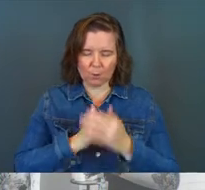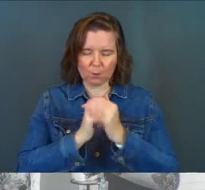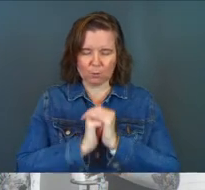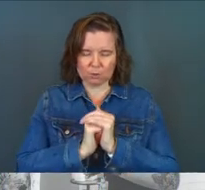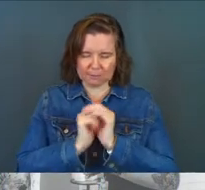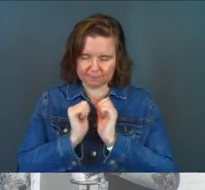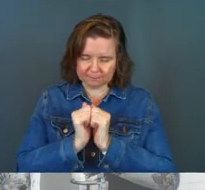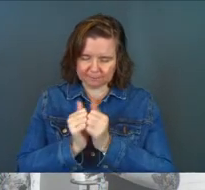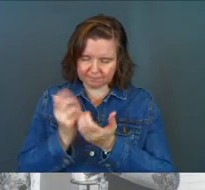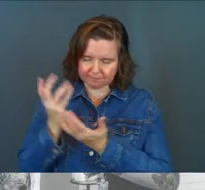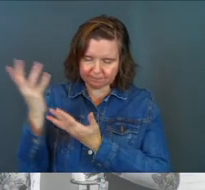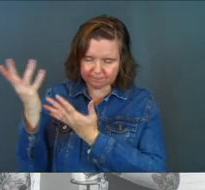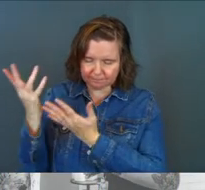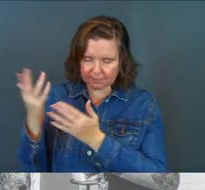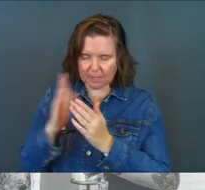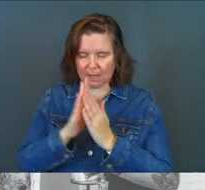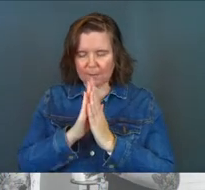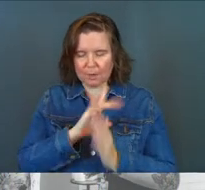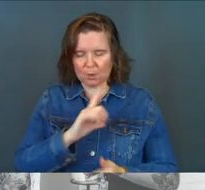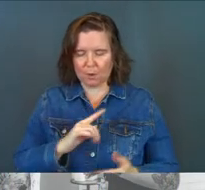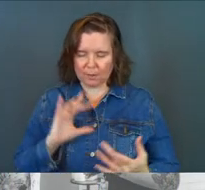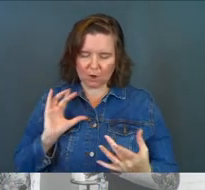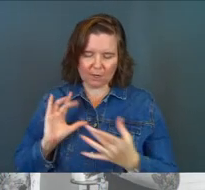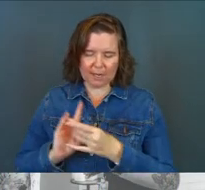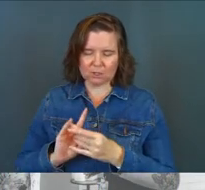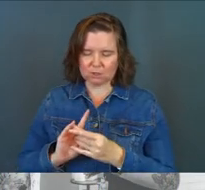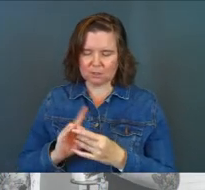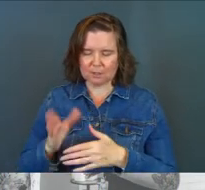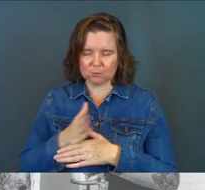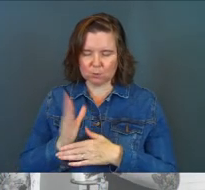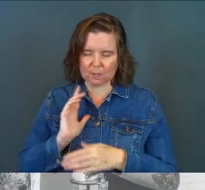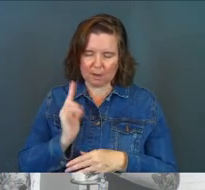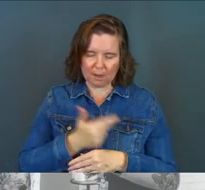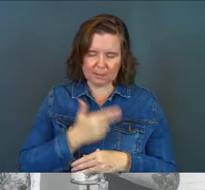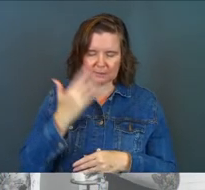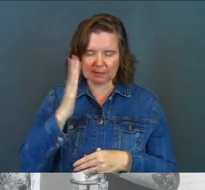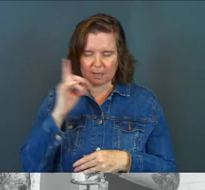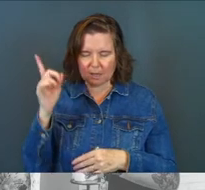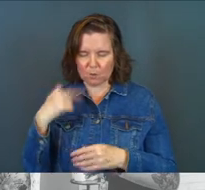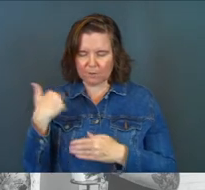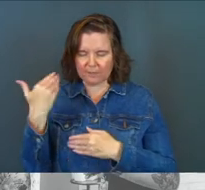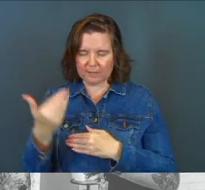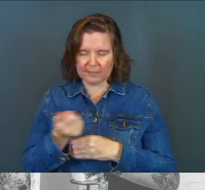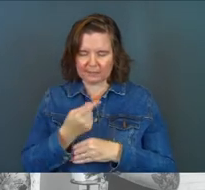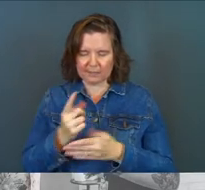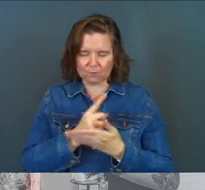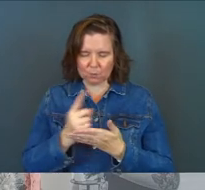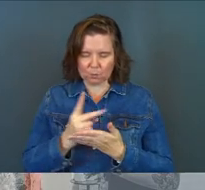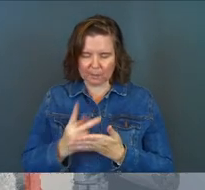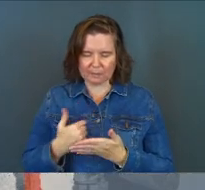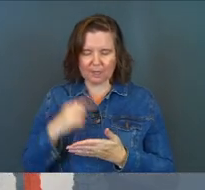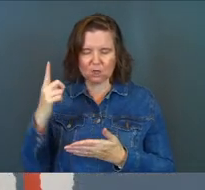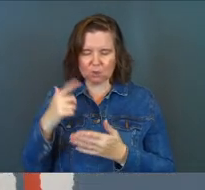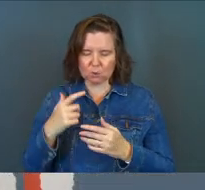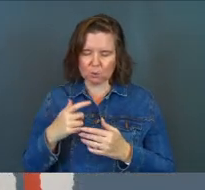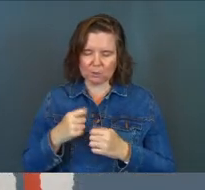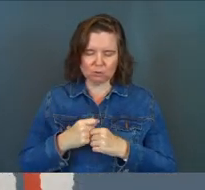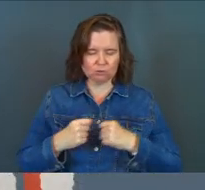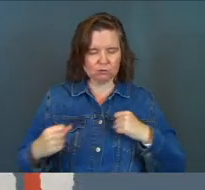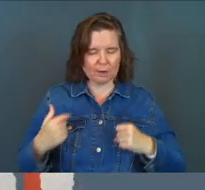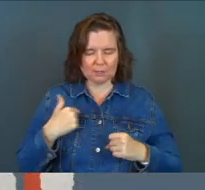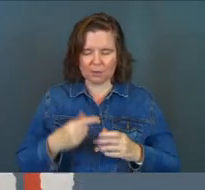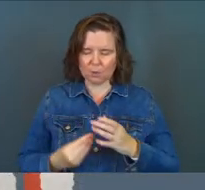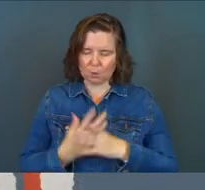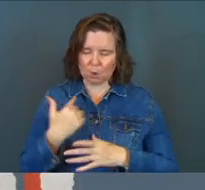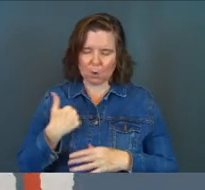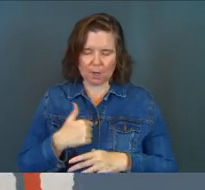worship. And I pray, Lord, that our connection between us and God over the next several weeks, Lord, that you would stretch us, that you